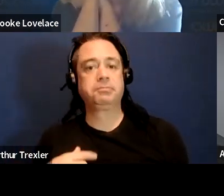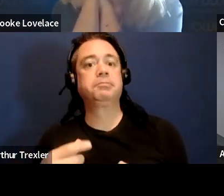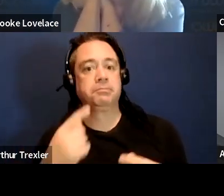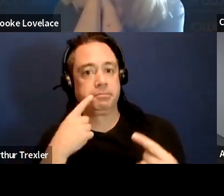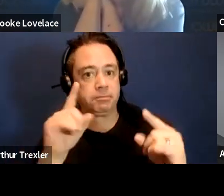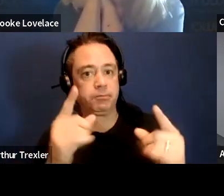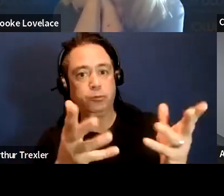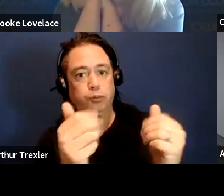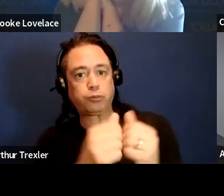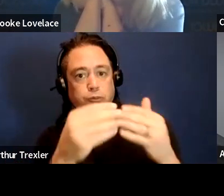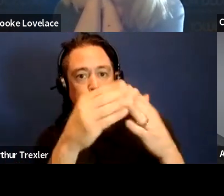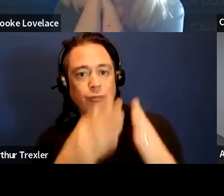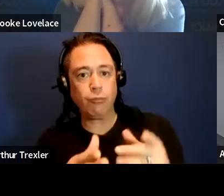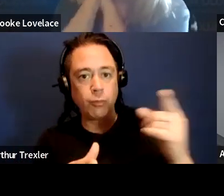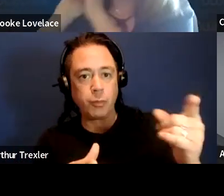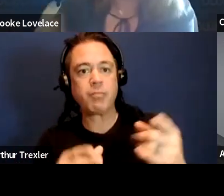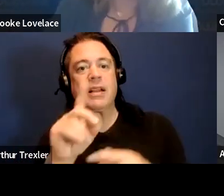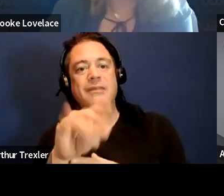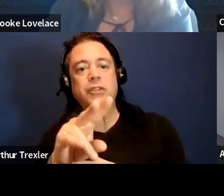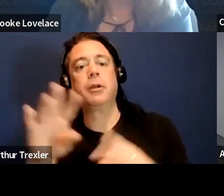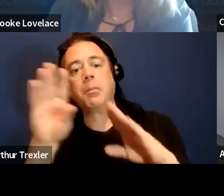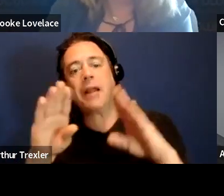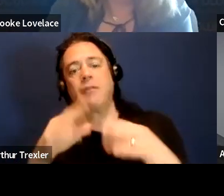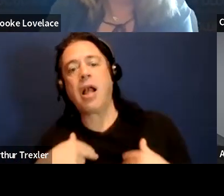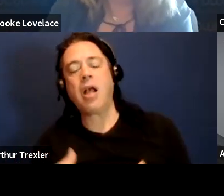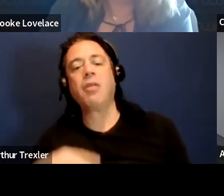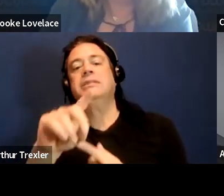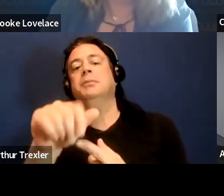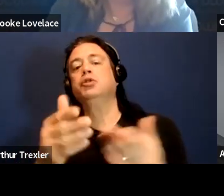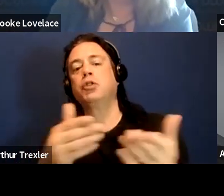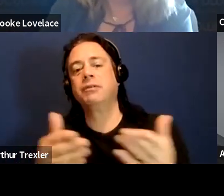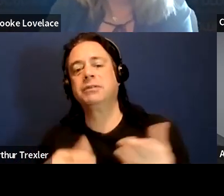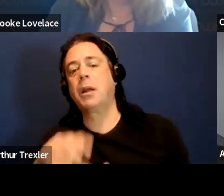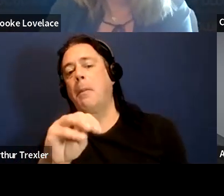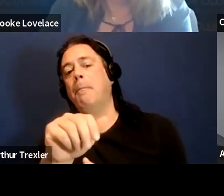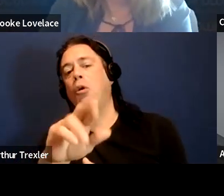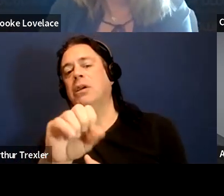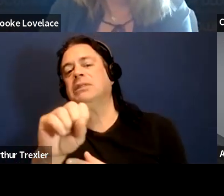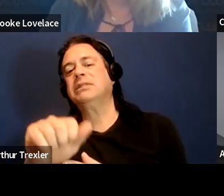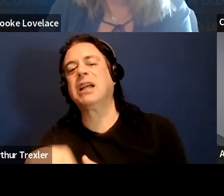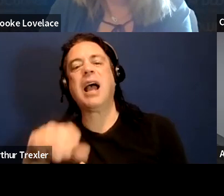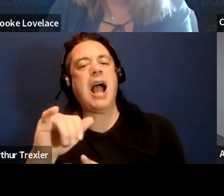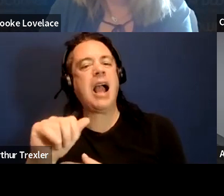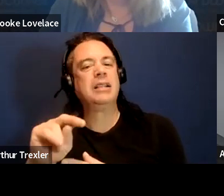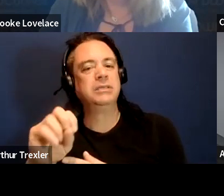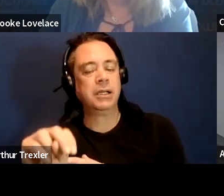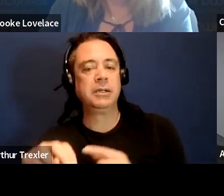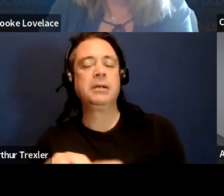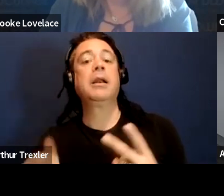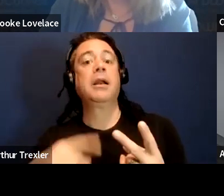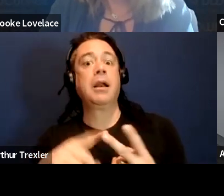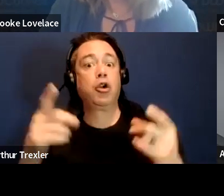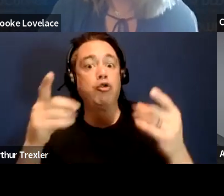the director of the Division of Behavioral Health and Disability Services, Marissa Ianson, and also the director